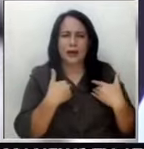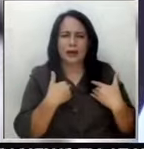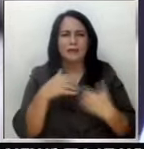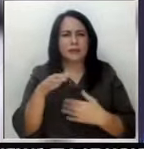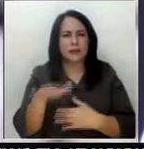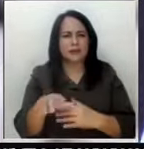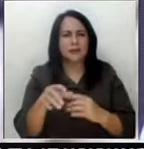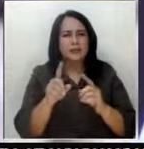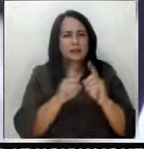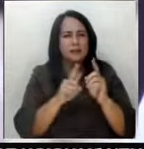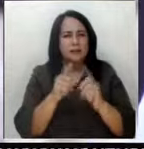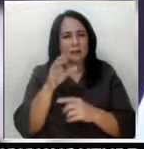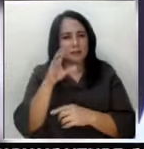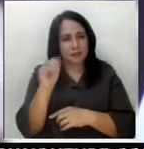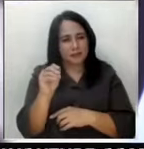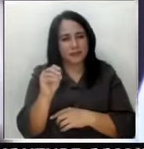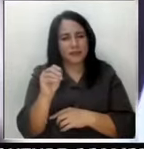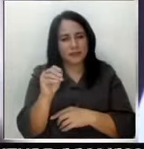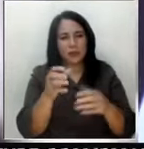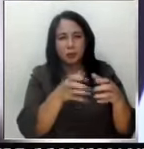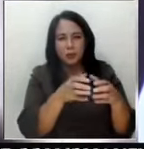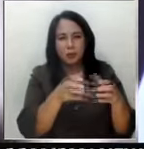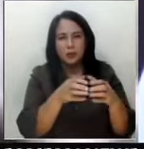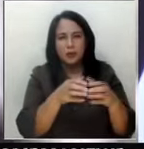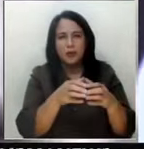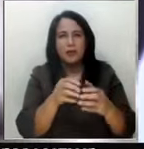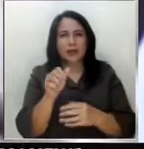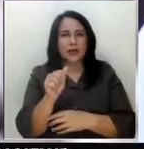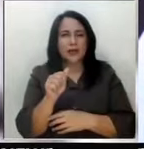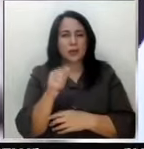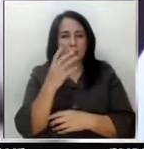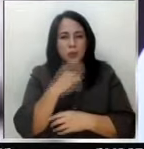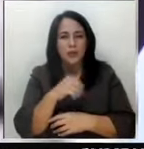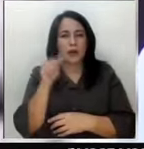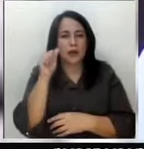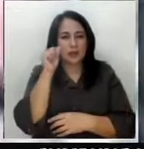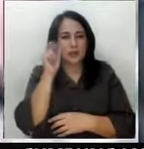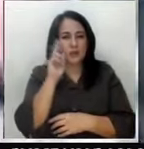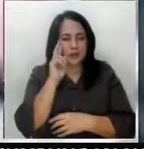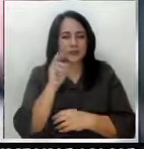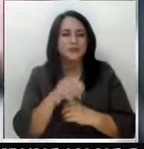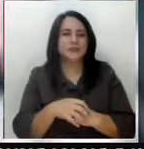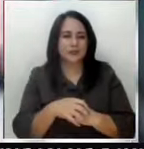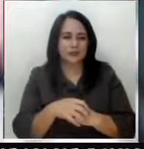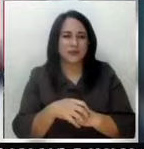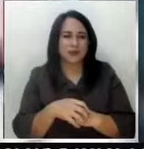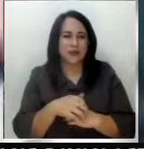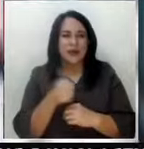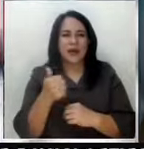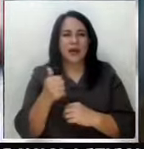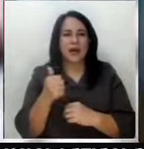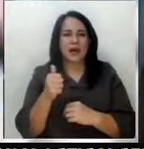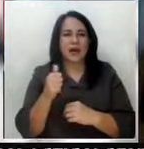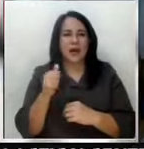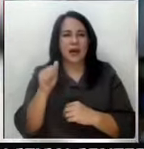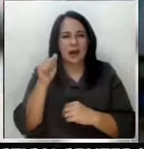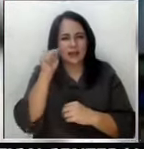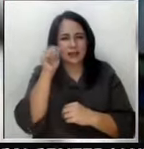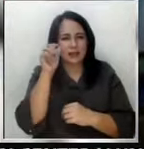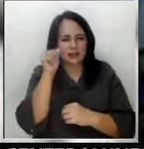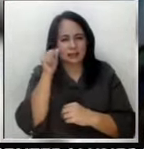Male Television Category sina Asia's Multimedia Star Alden Richards, Allen Ansay, Drew